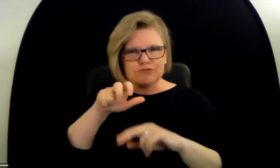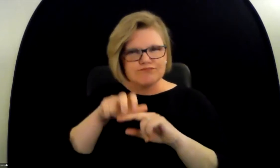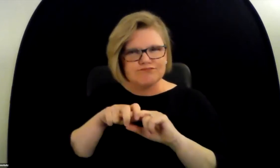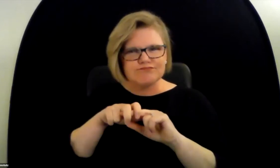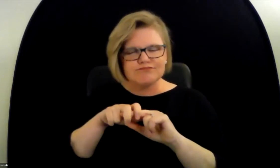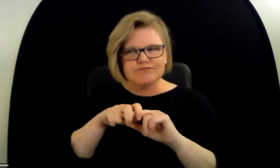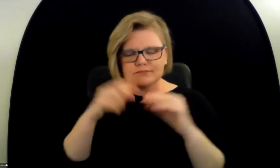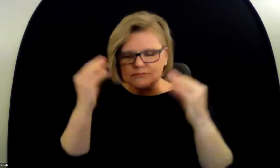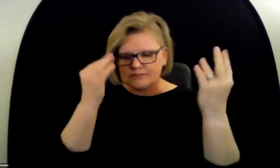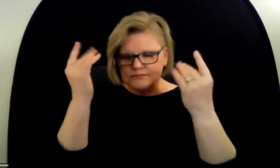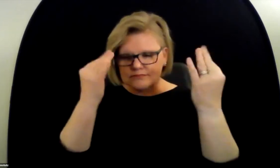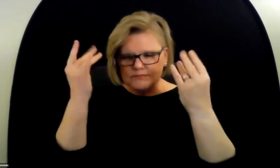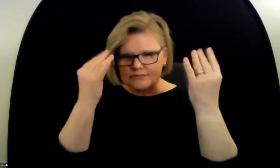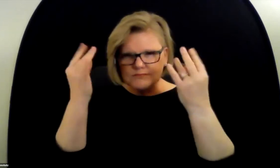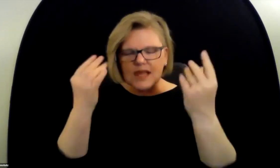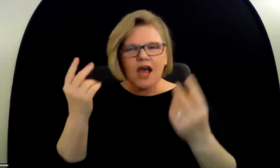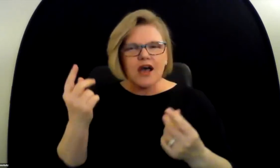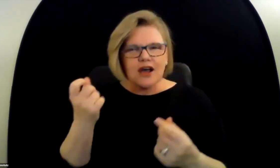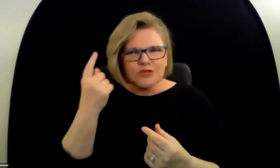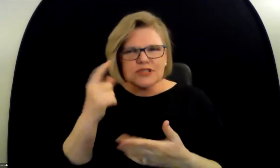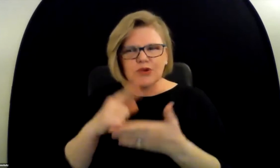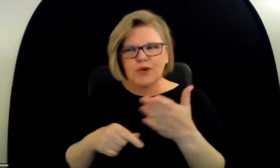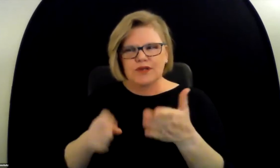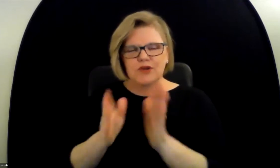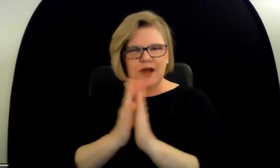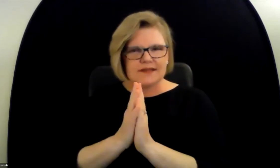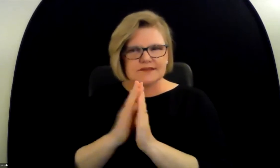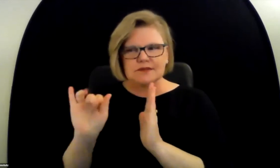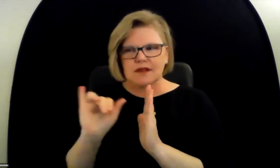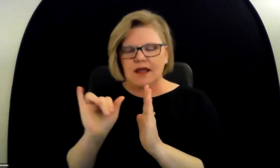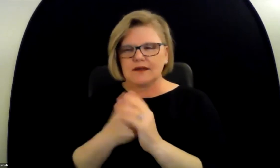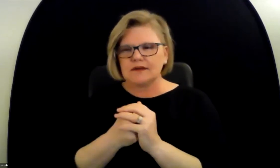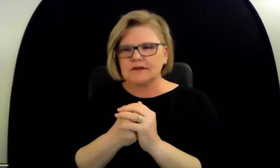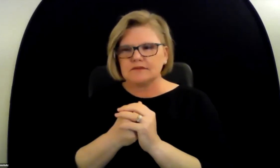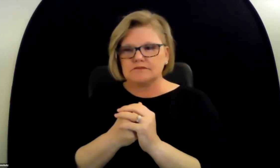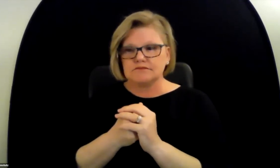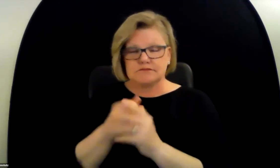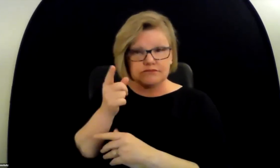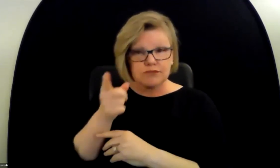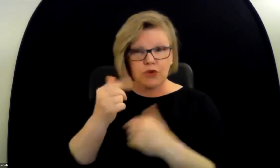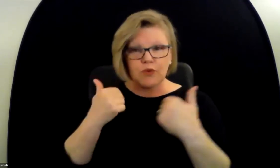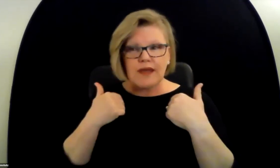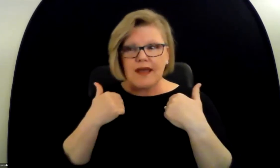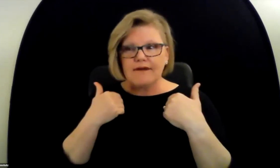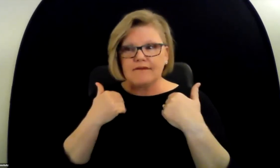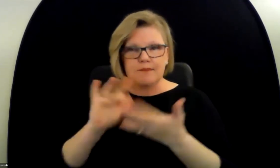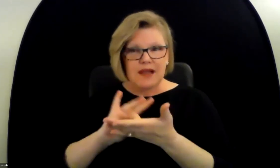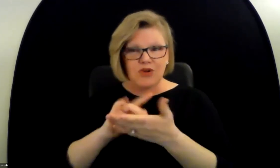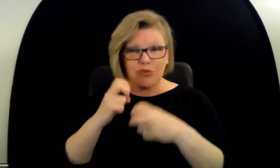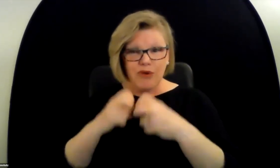about and really know the questions that you need to ask. Like, do you have any medical